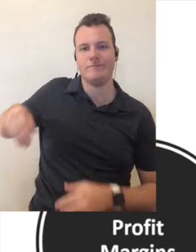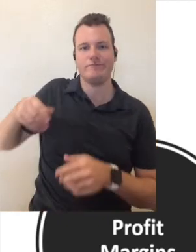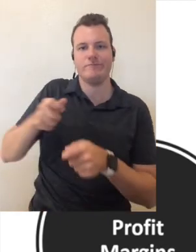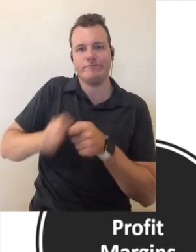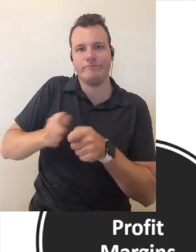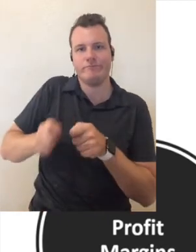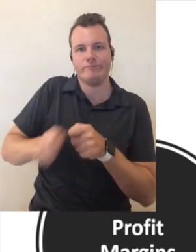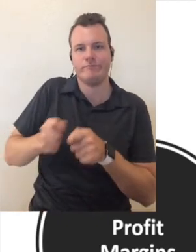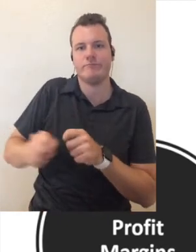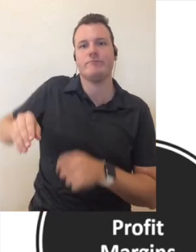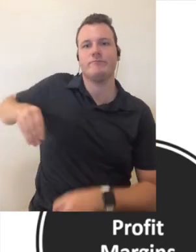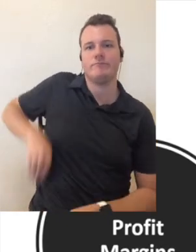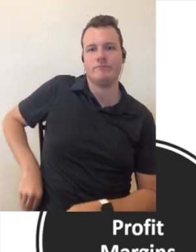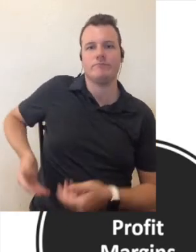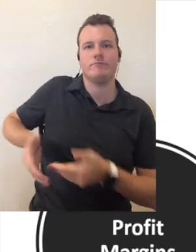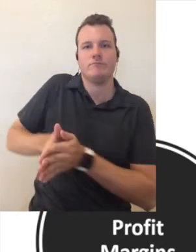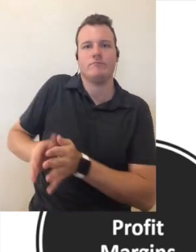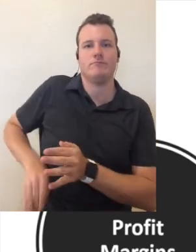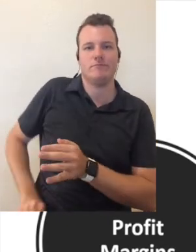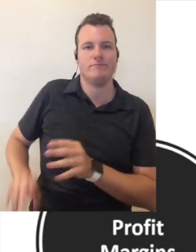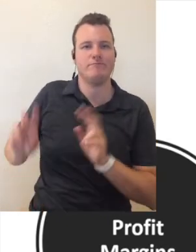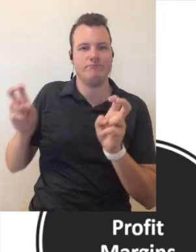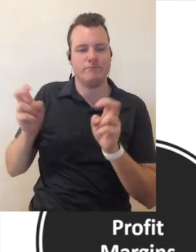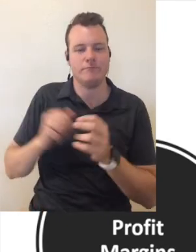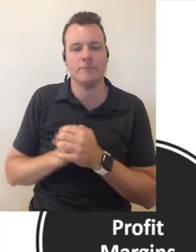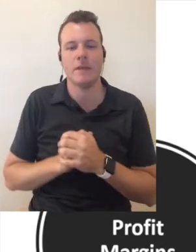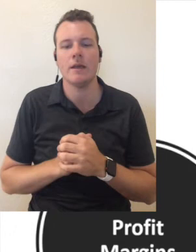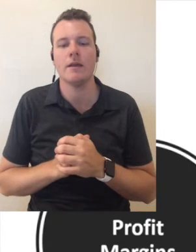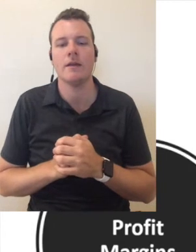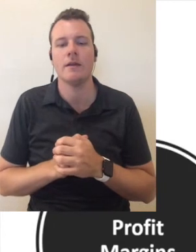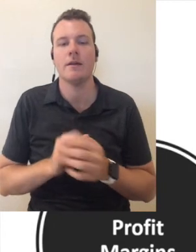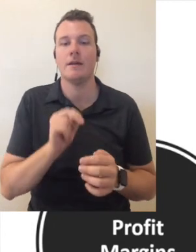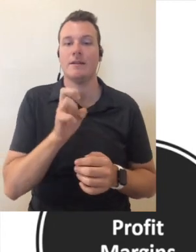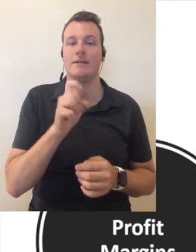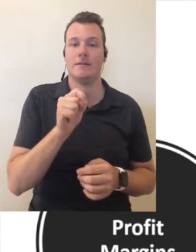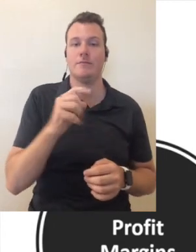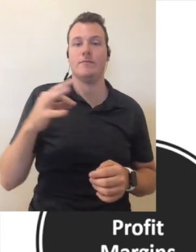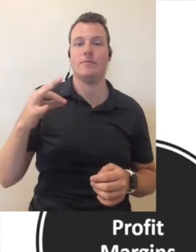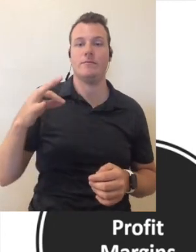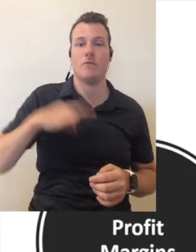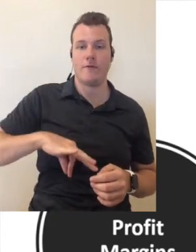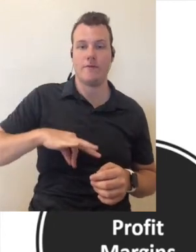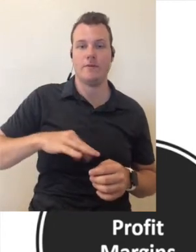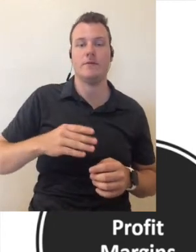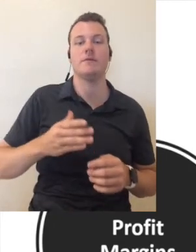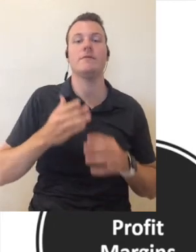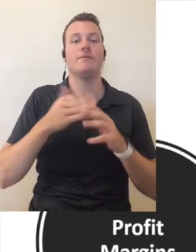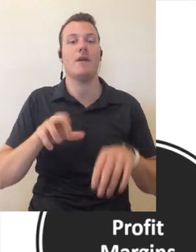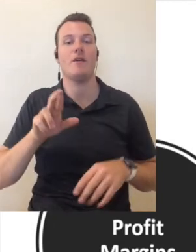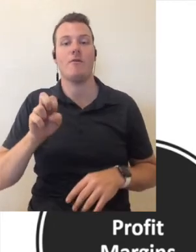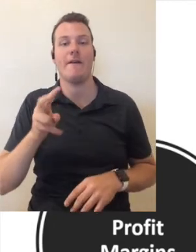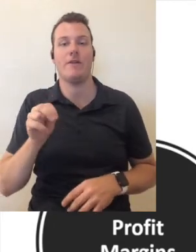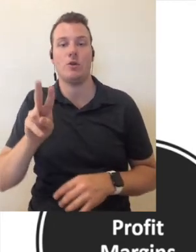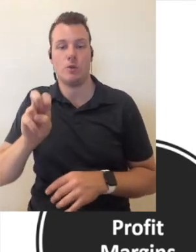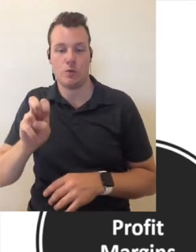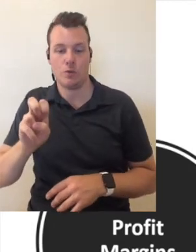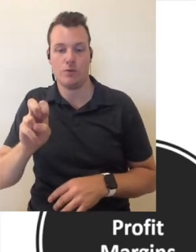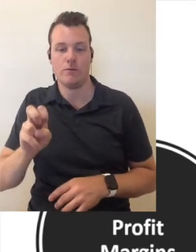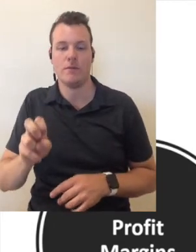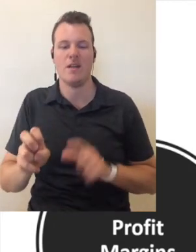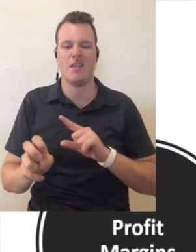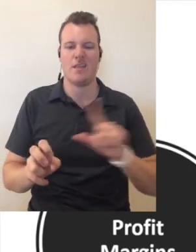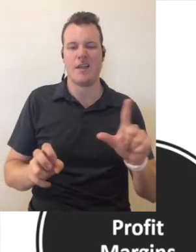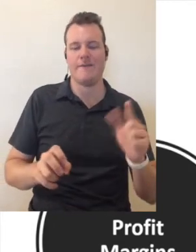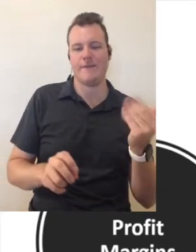net profit. This is the actual monies that you're putting in your pocket, so to speak. And so to calculate this, we're looking at the net